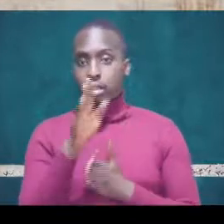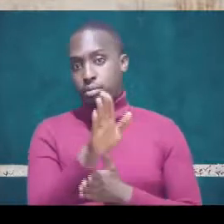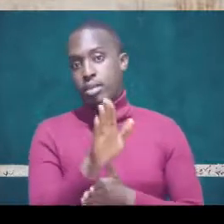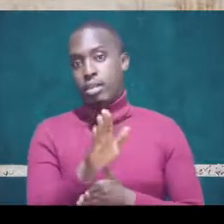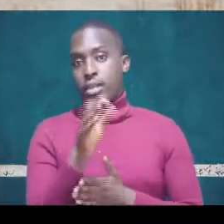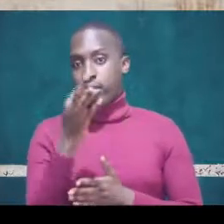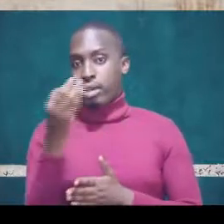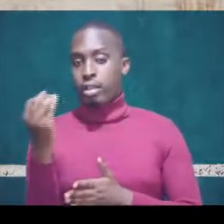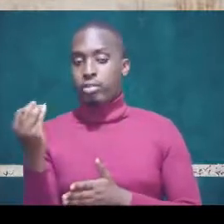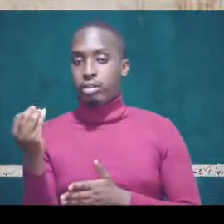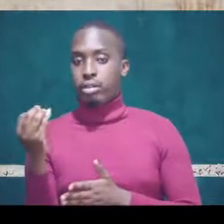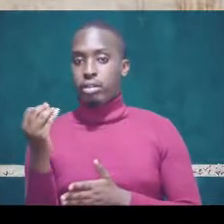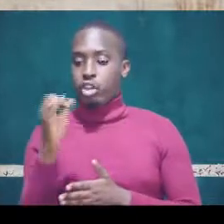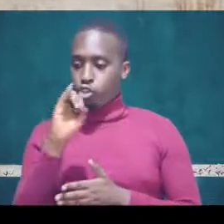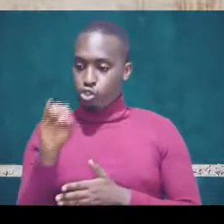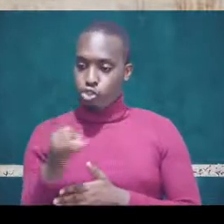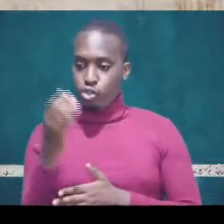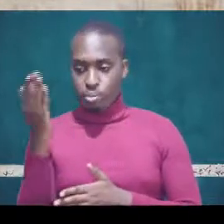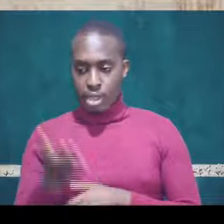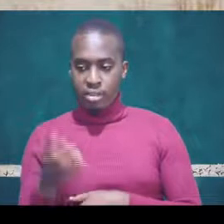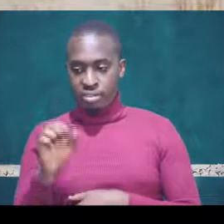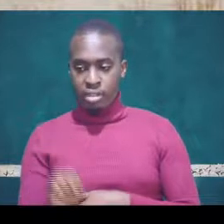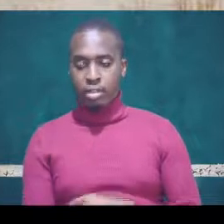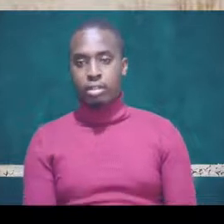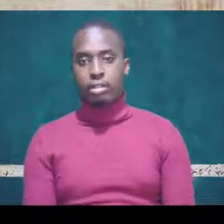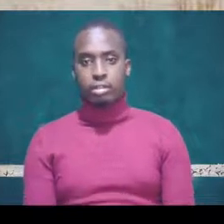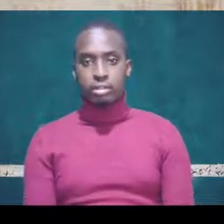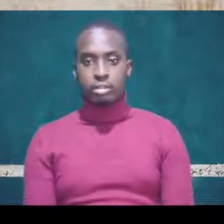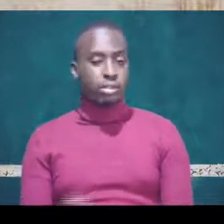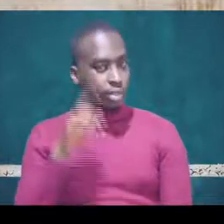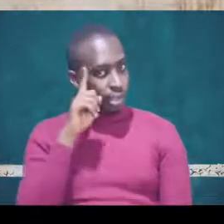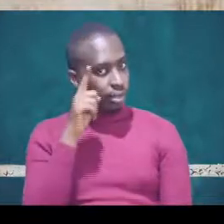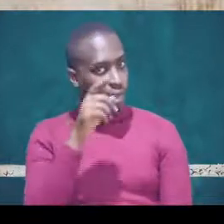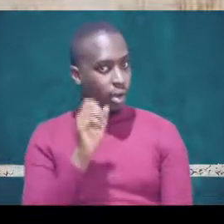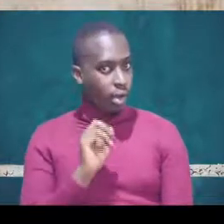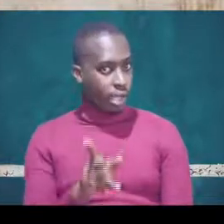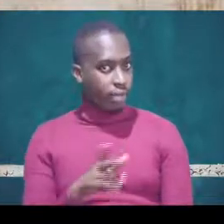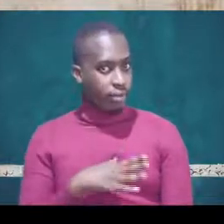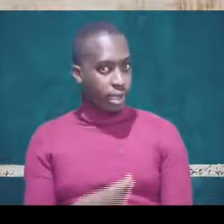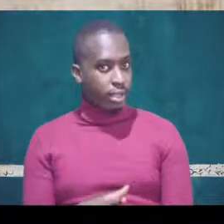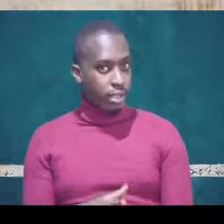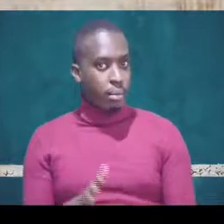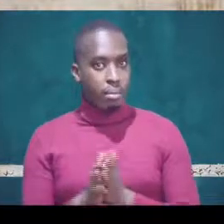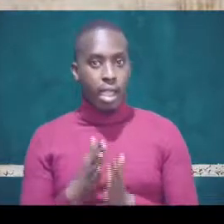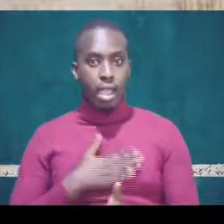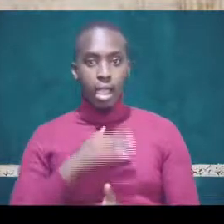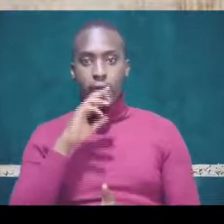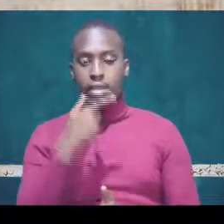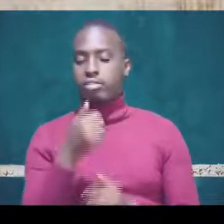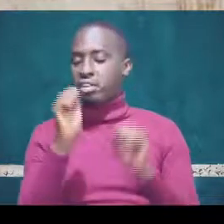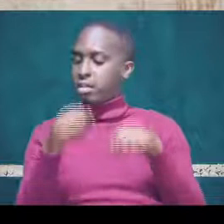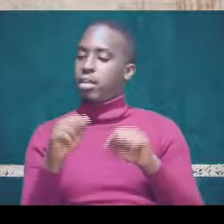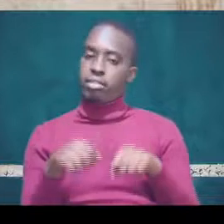wrote 300 joules per second? Do you think that is okay? My answer is